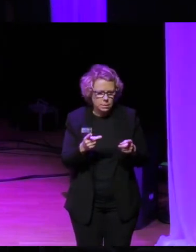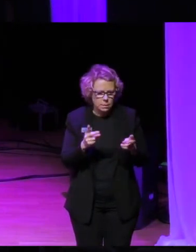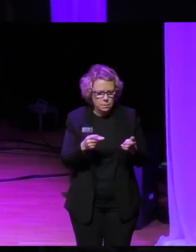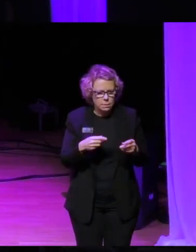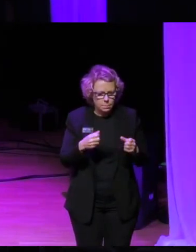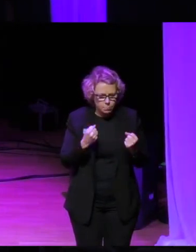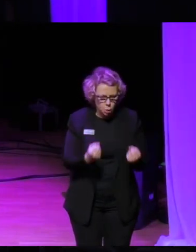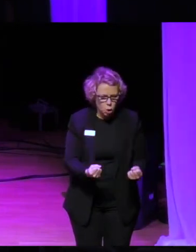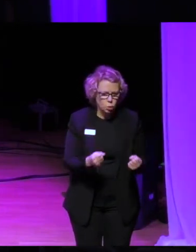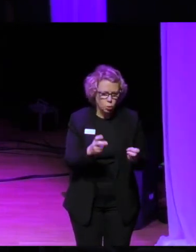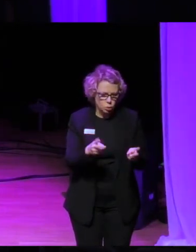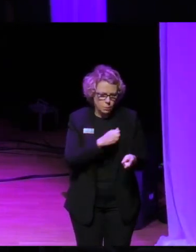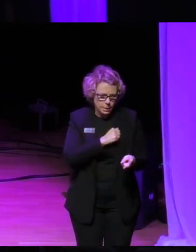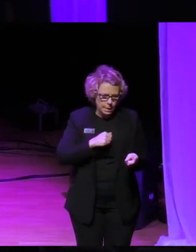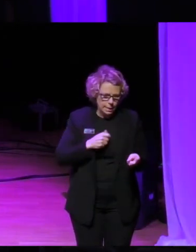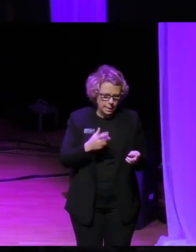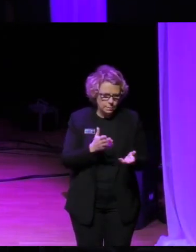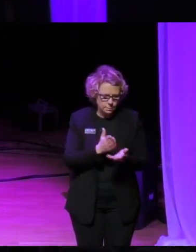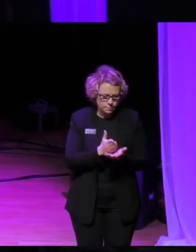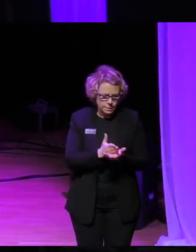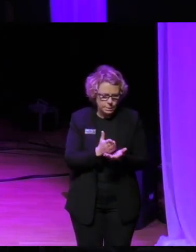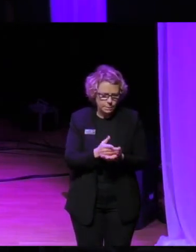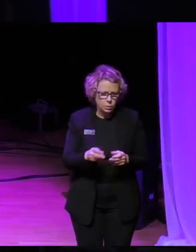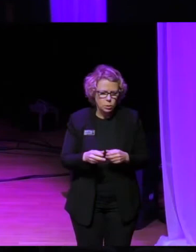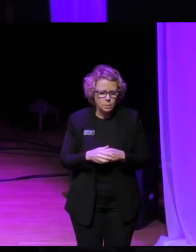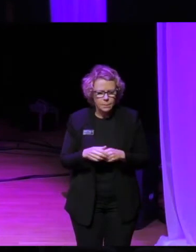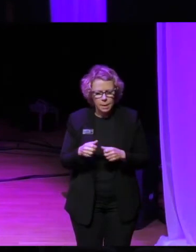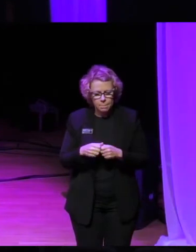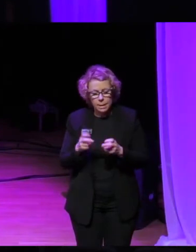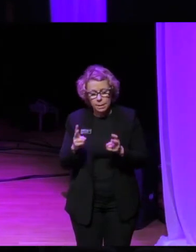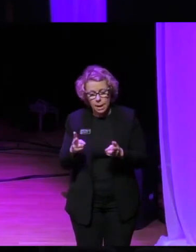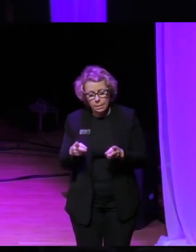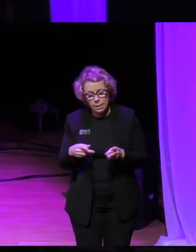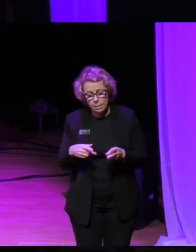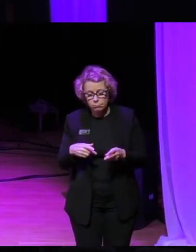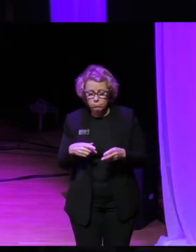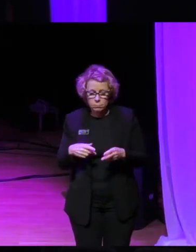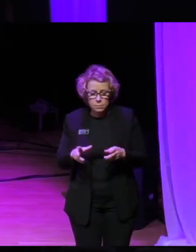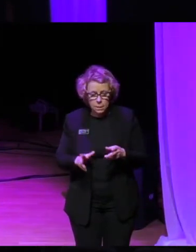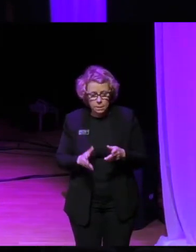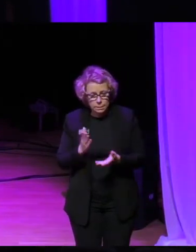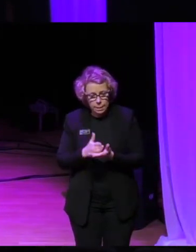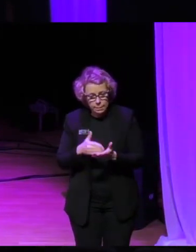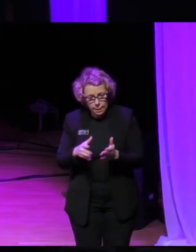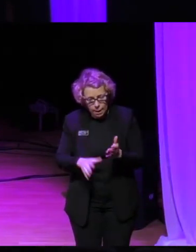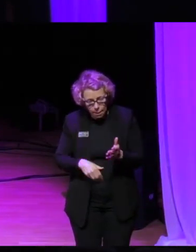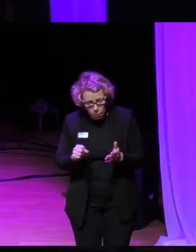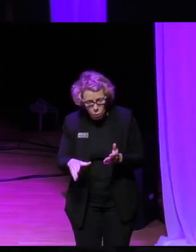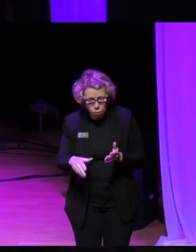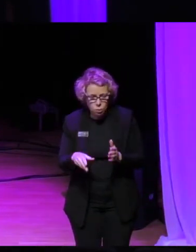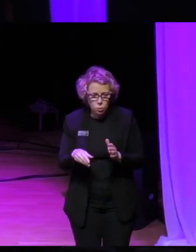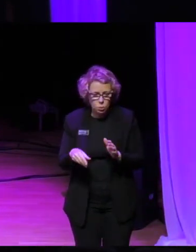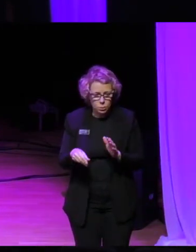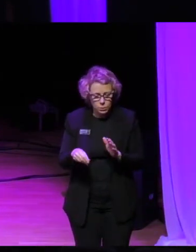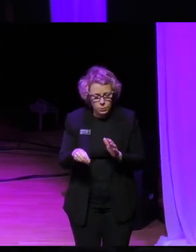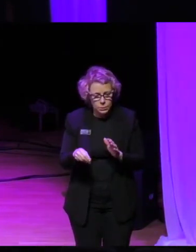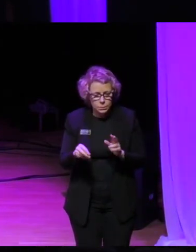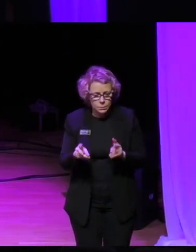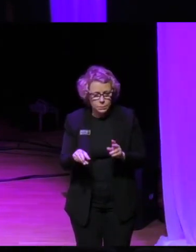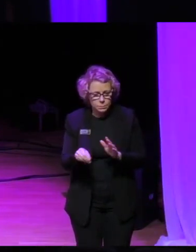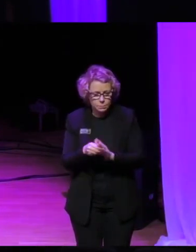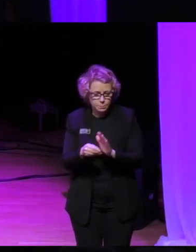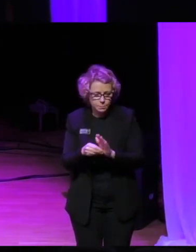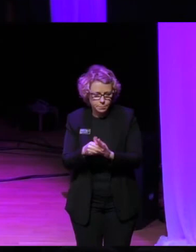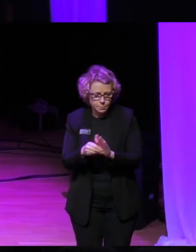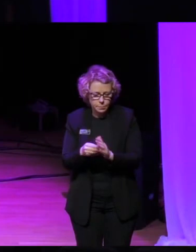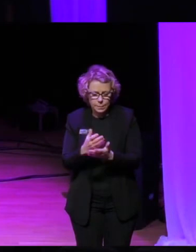in many states there have been battles over insurance coverage, including private insurance coverage. So the right, I think, is